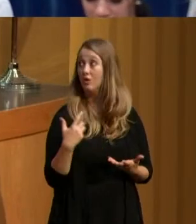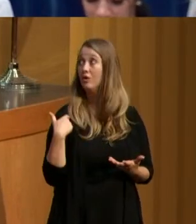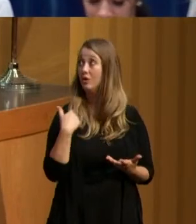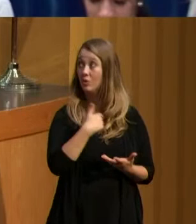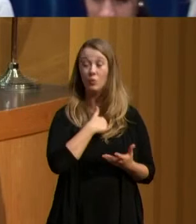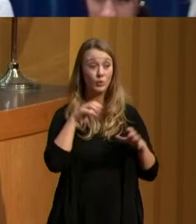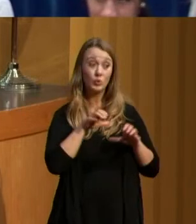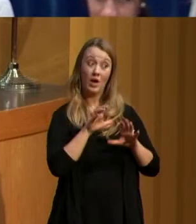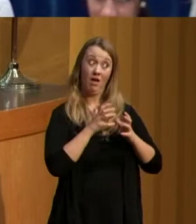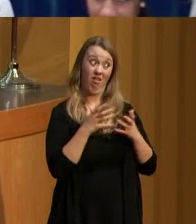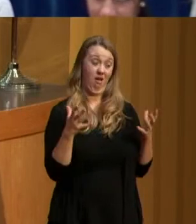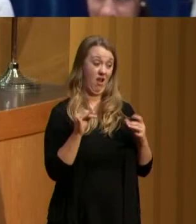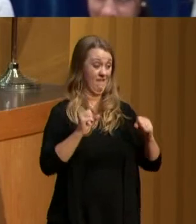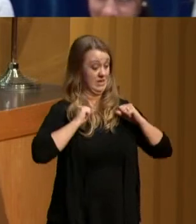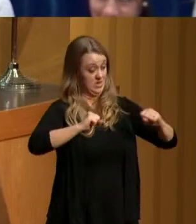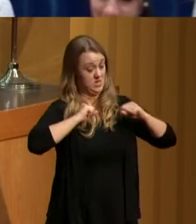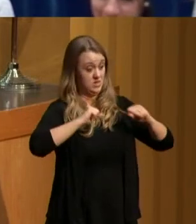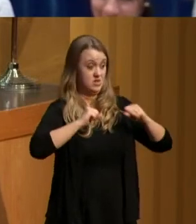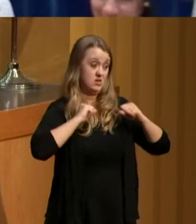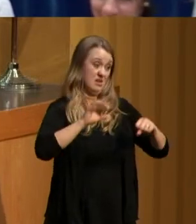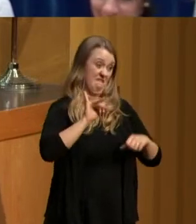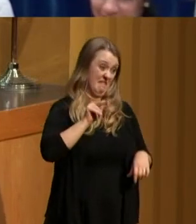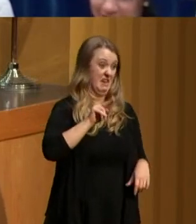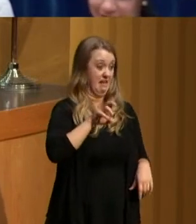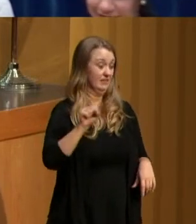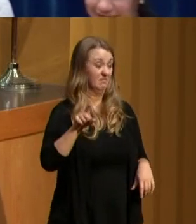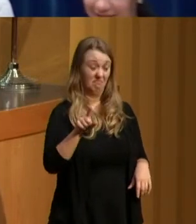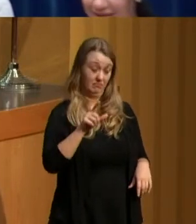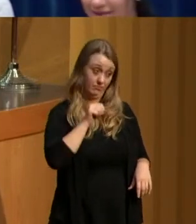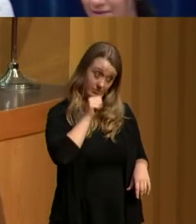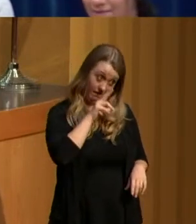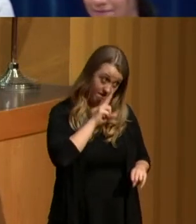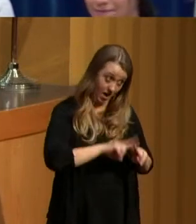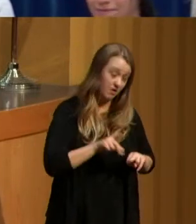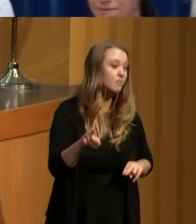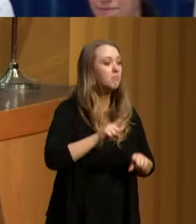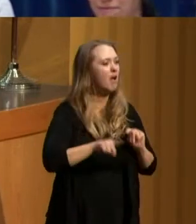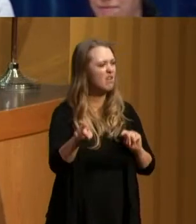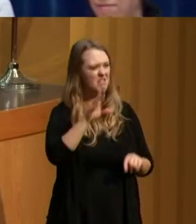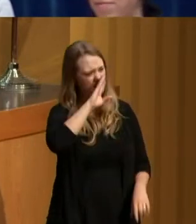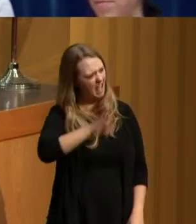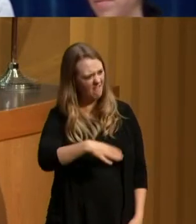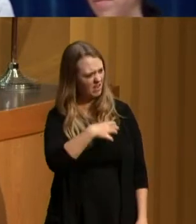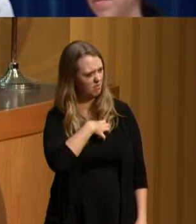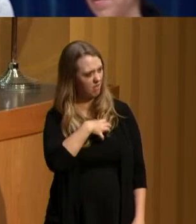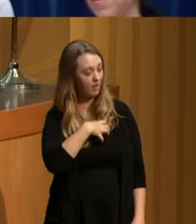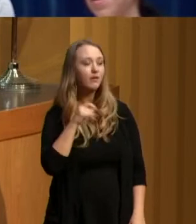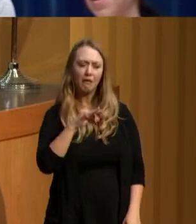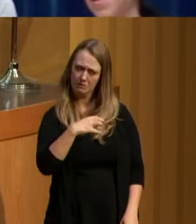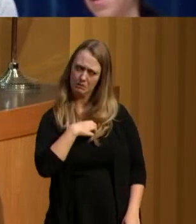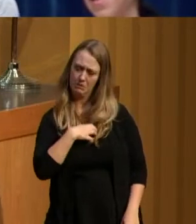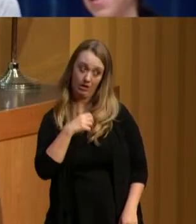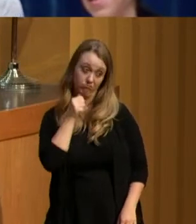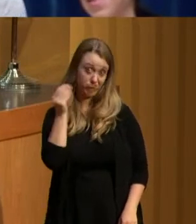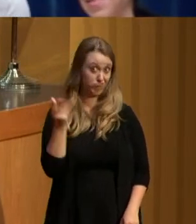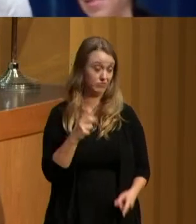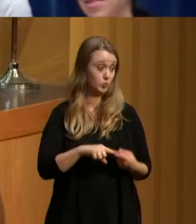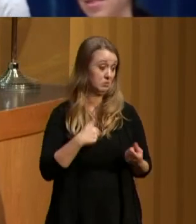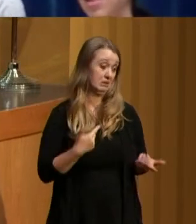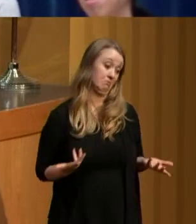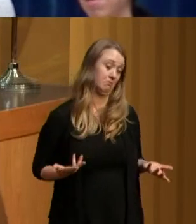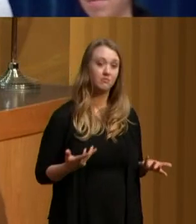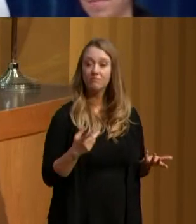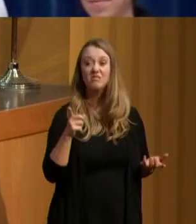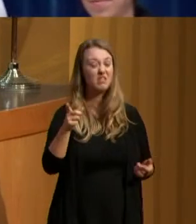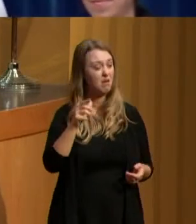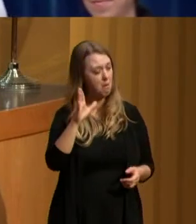and it's not fun. But this group never complained. And if they did, they didn't do it to me. It was one of those where they didn't quit, they didn't complain. I go home to